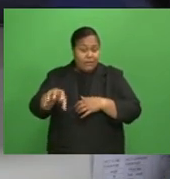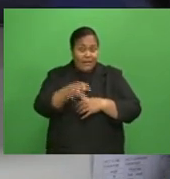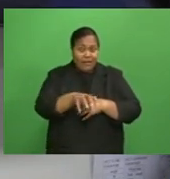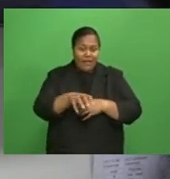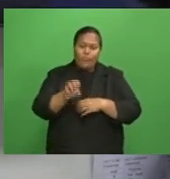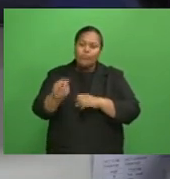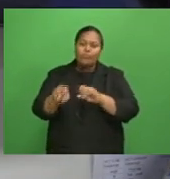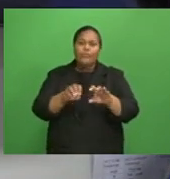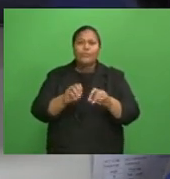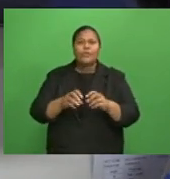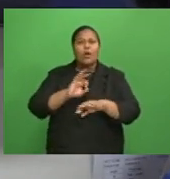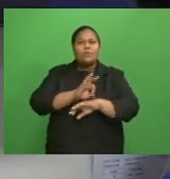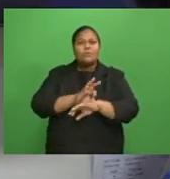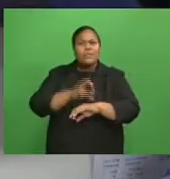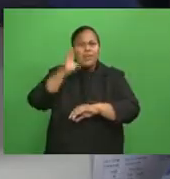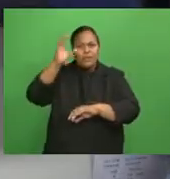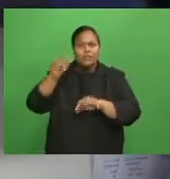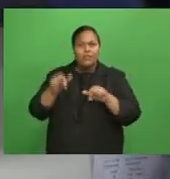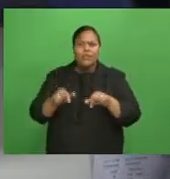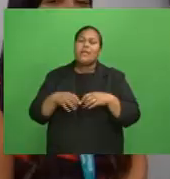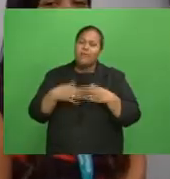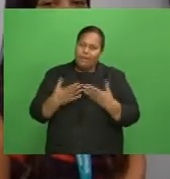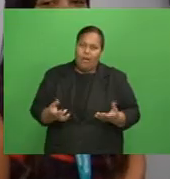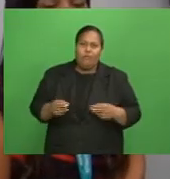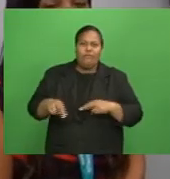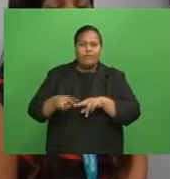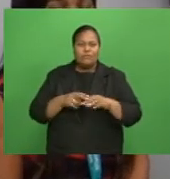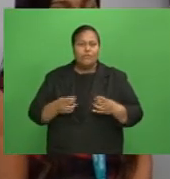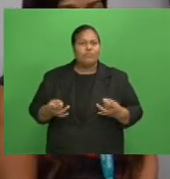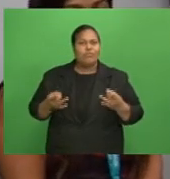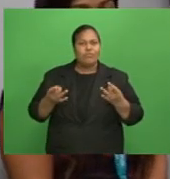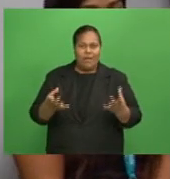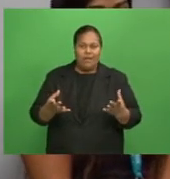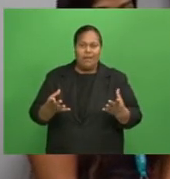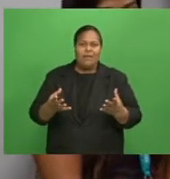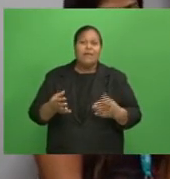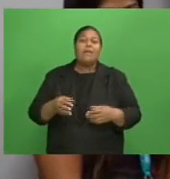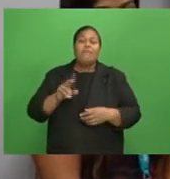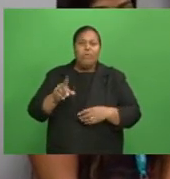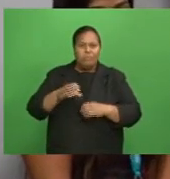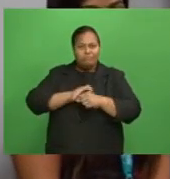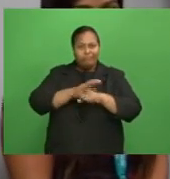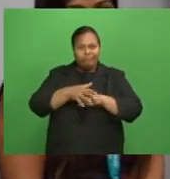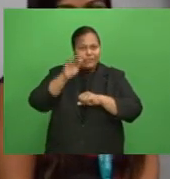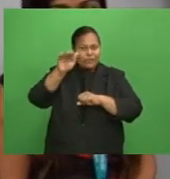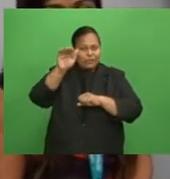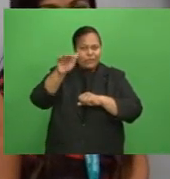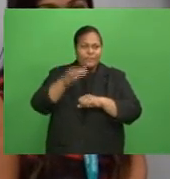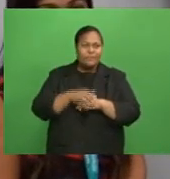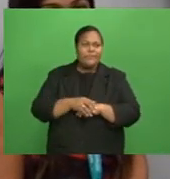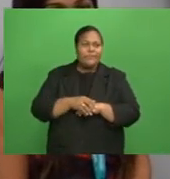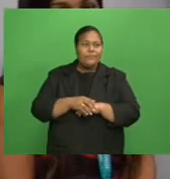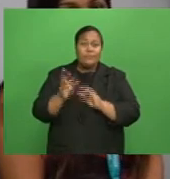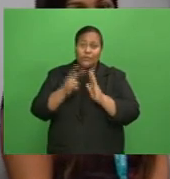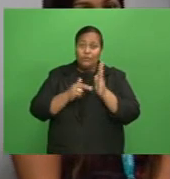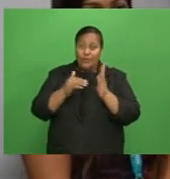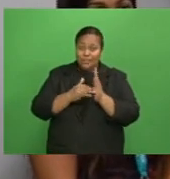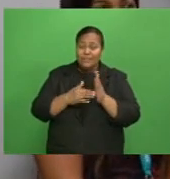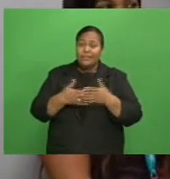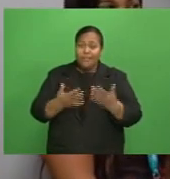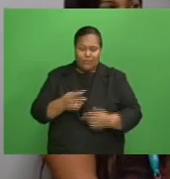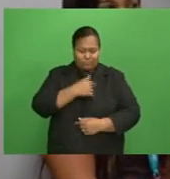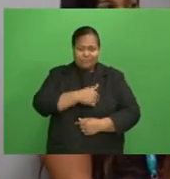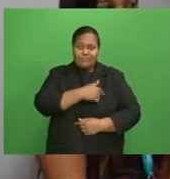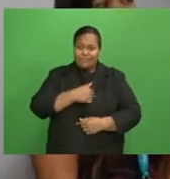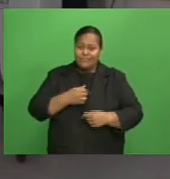prepared for any eventuality when we're dealing with COVID-19 in the future. And the fact that New Zealand has committed itself to the high flow